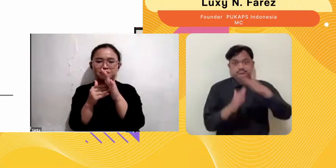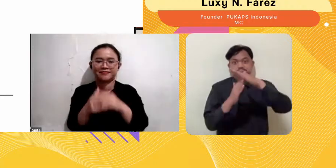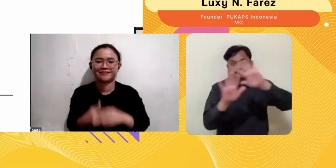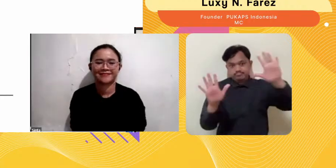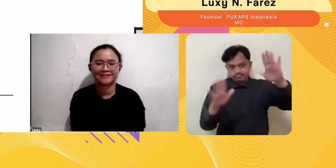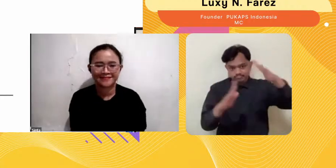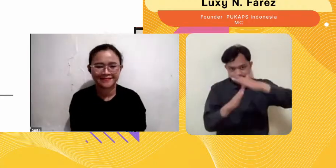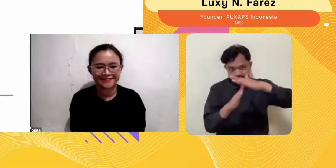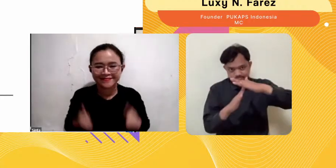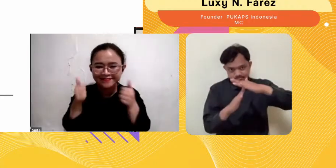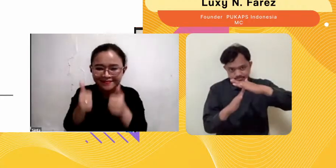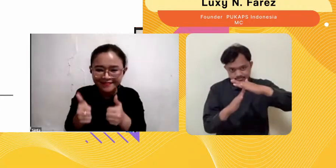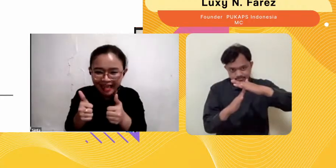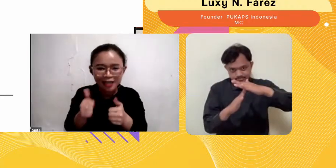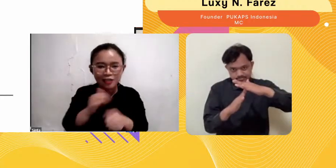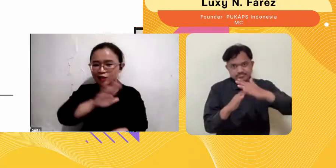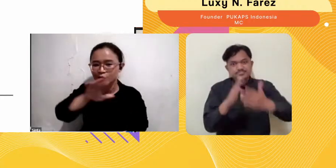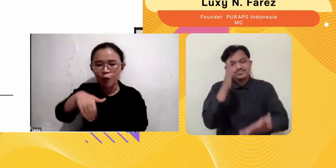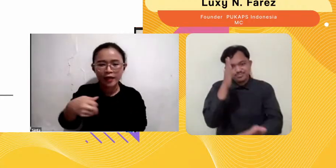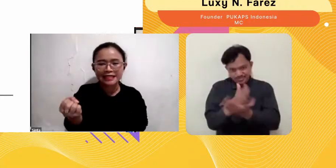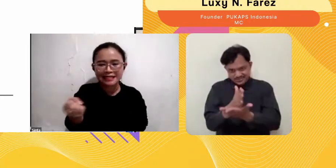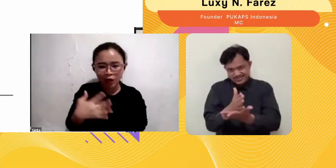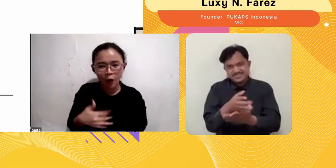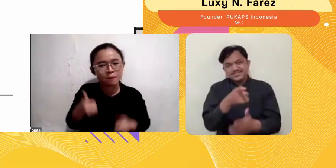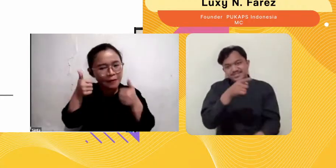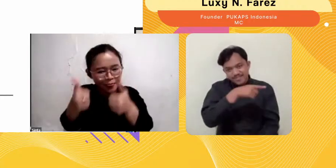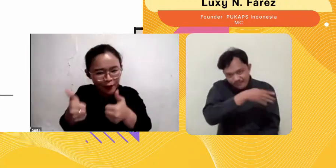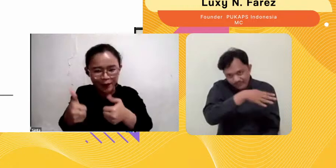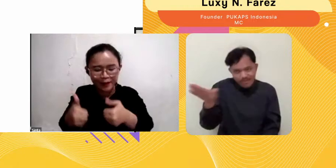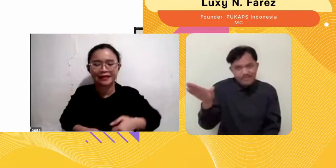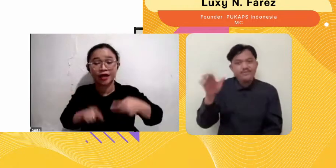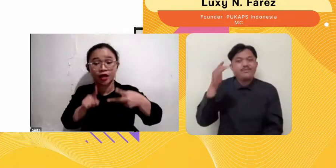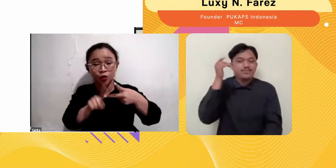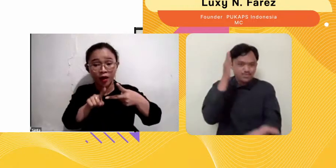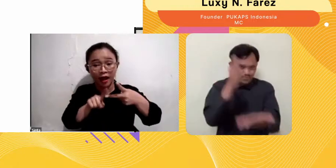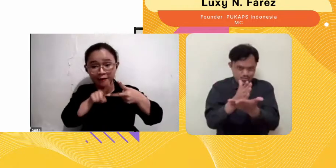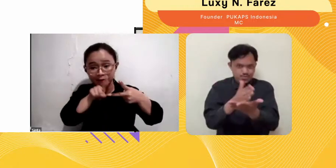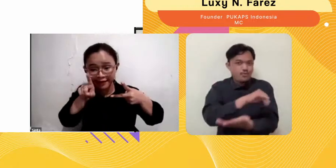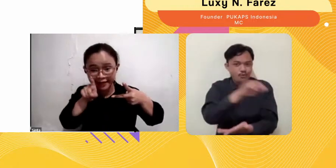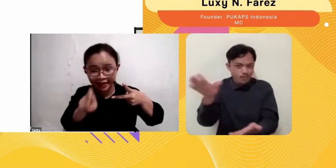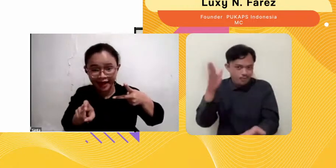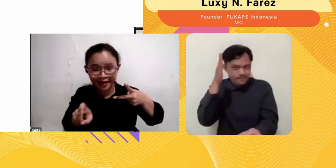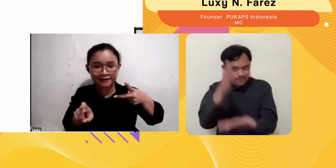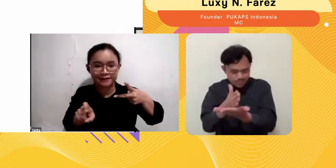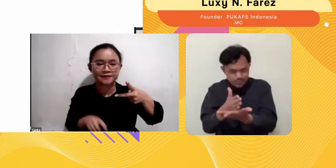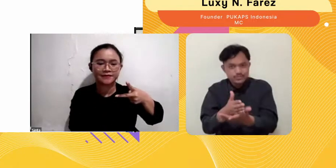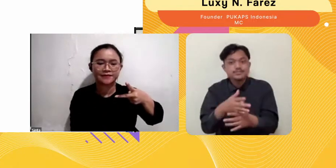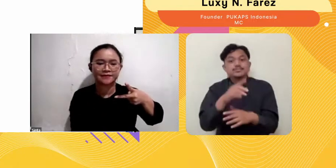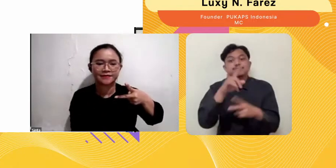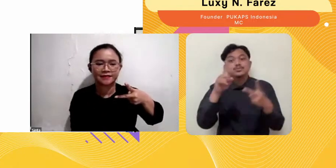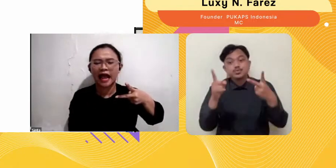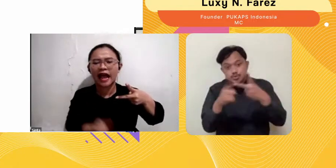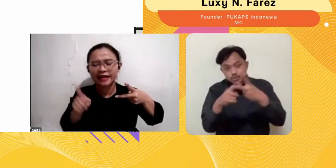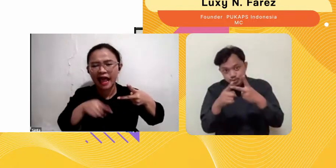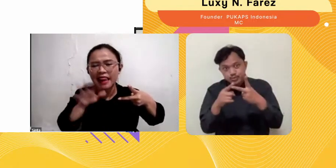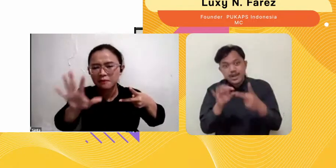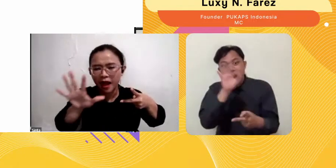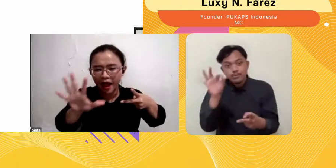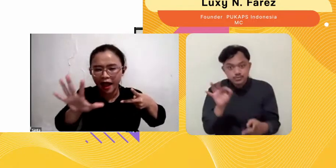Okay, good. All answer all right. Next questions. We have only 5 questions